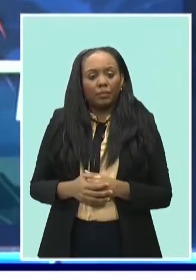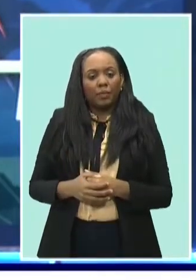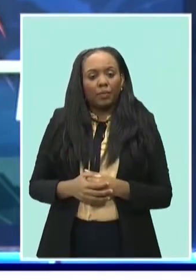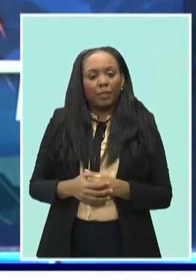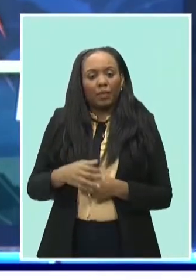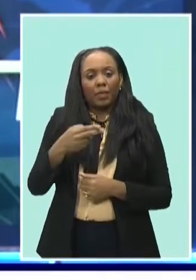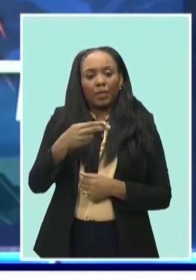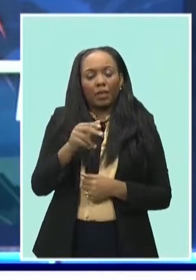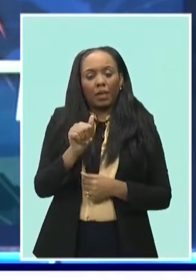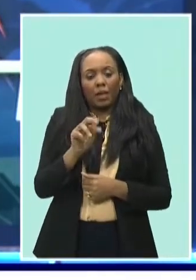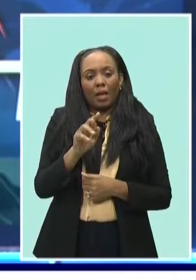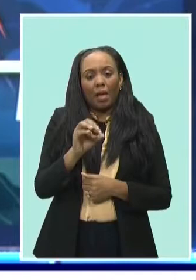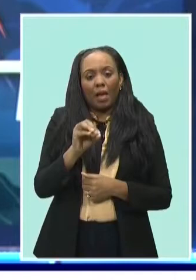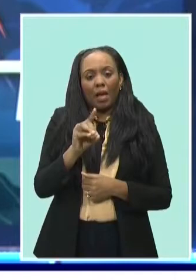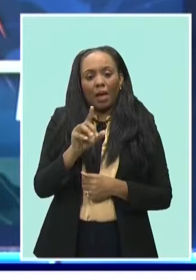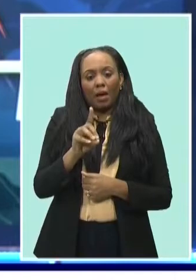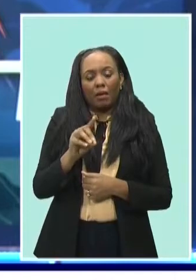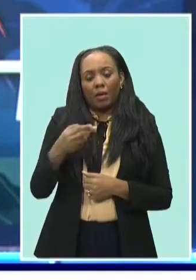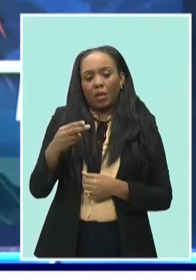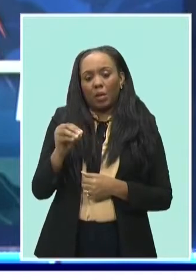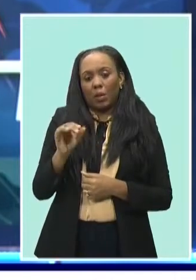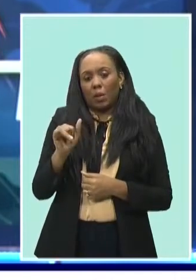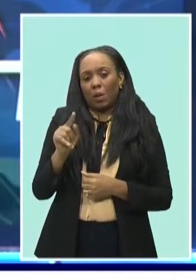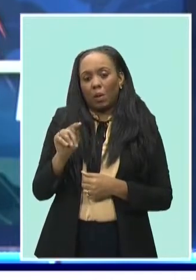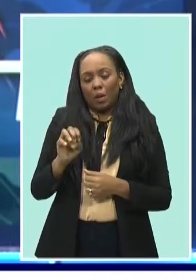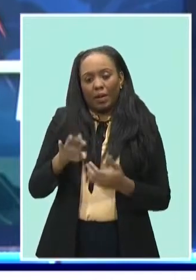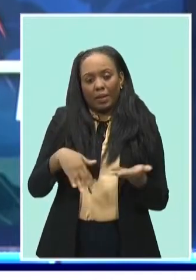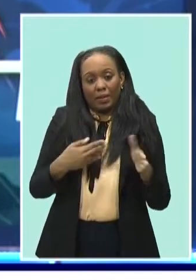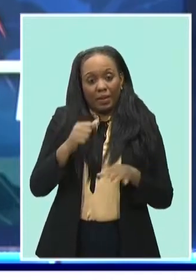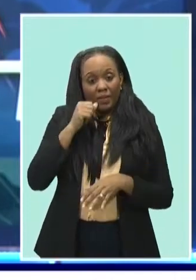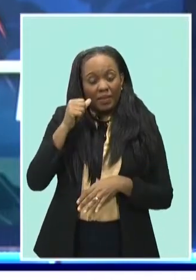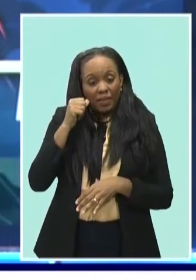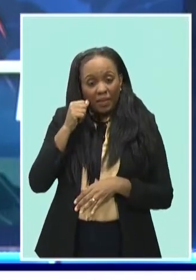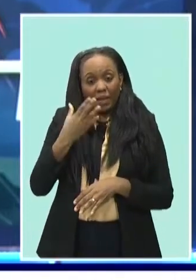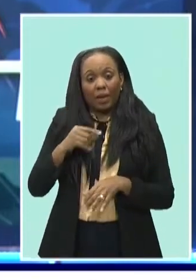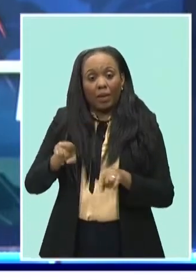death comes less than a month following the passing of veteran journalist and